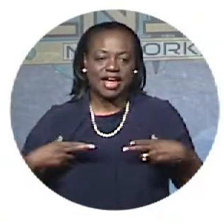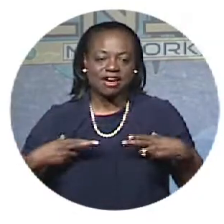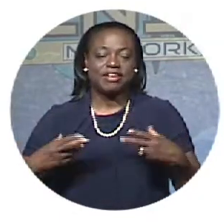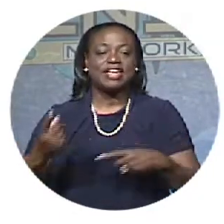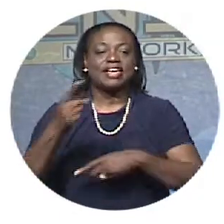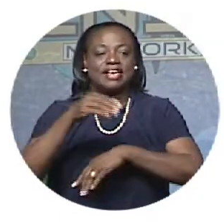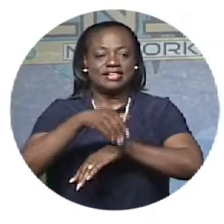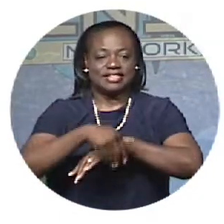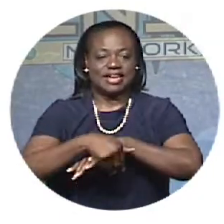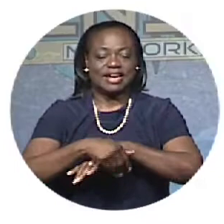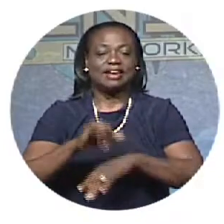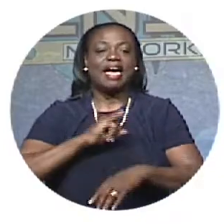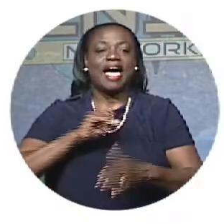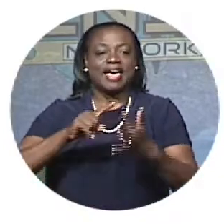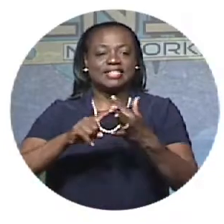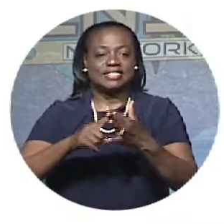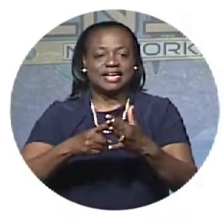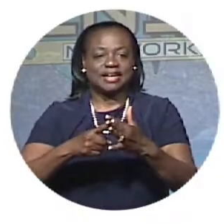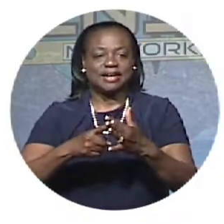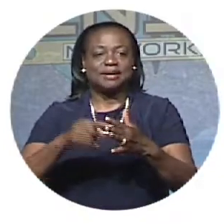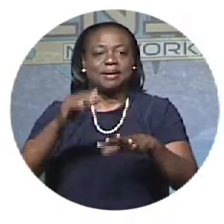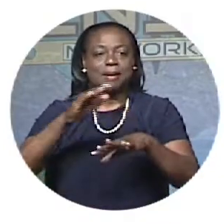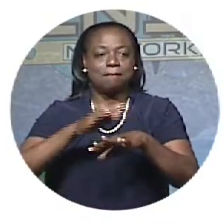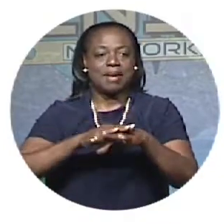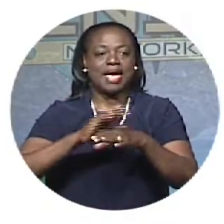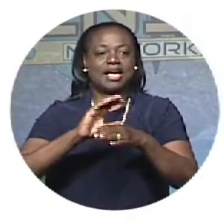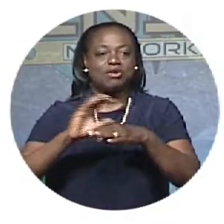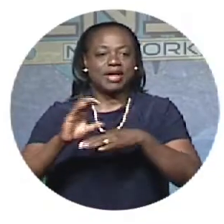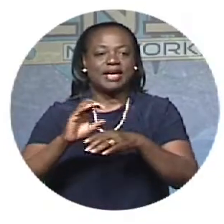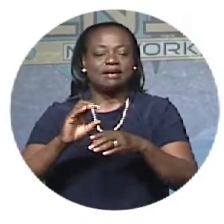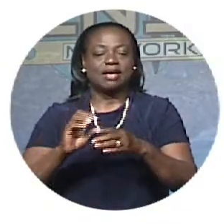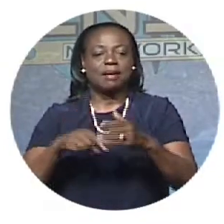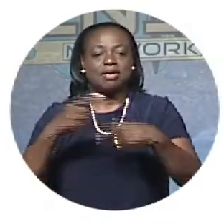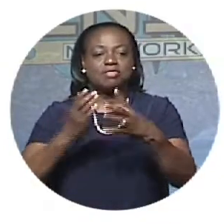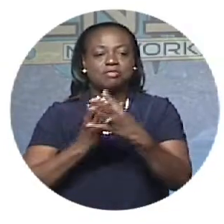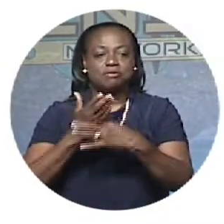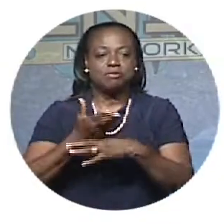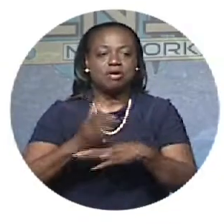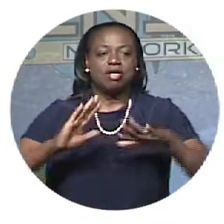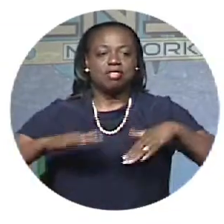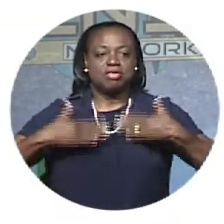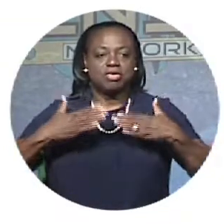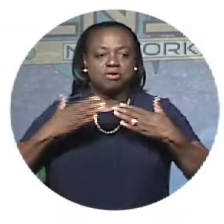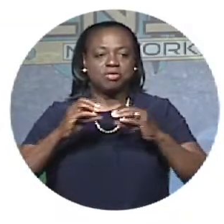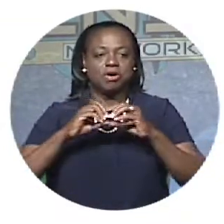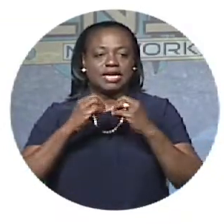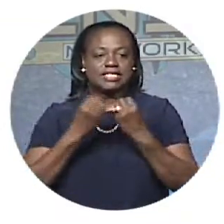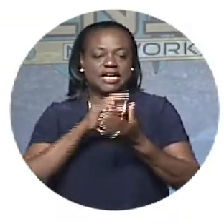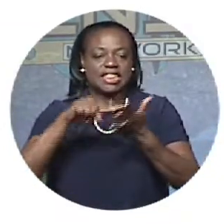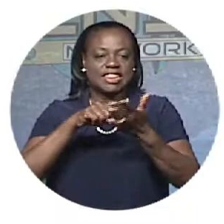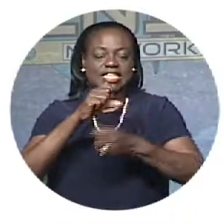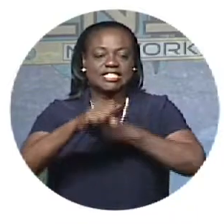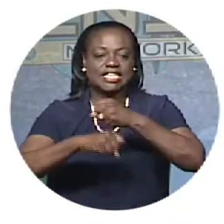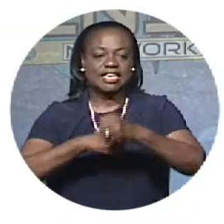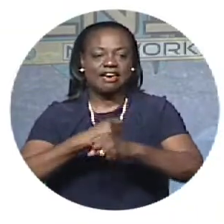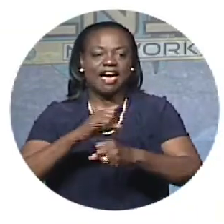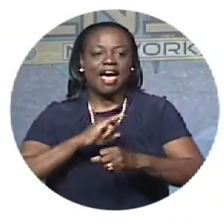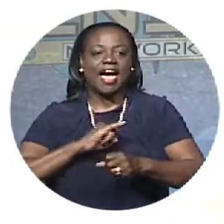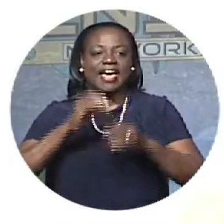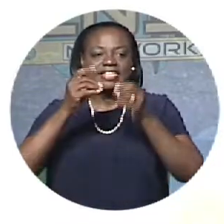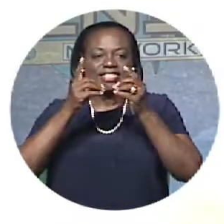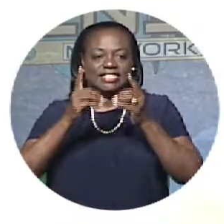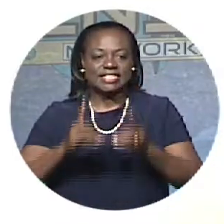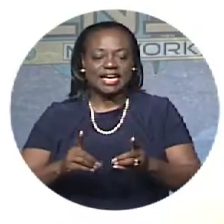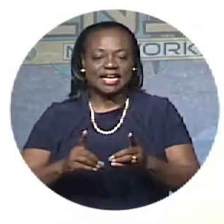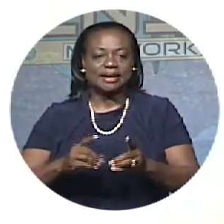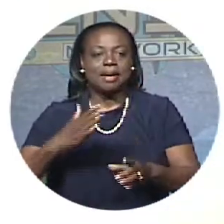my career coming up through national meets and everything, and I'm always happy to come home and perform. And this year, I decided that, you know, my life